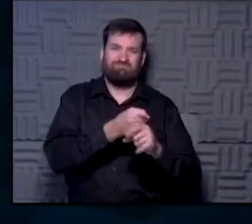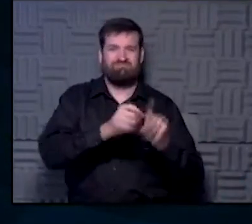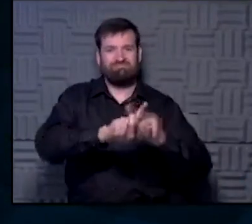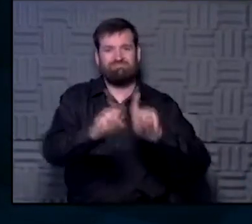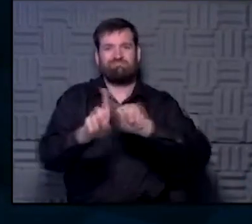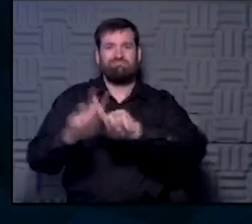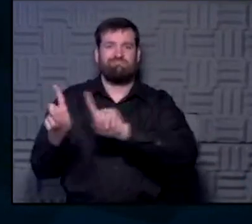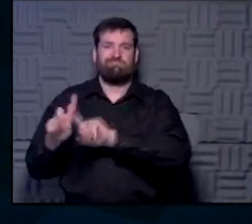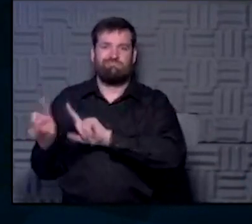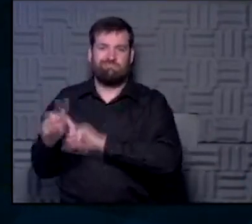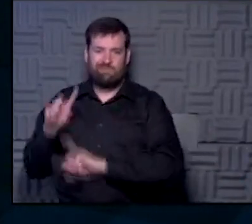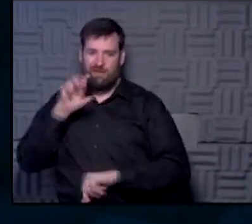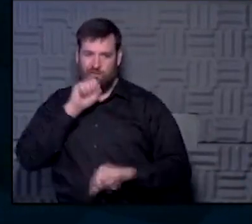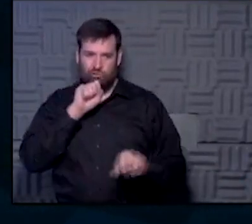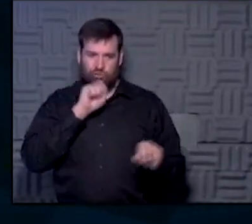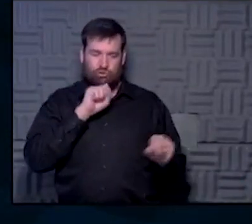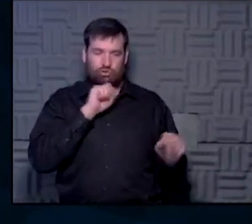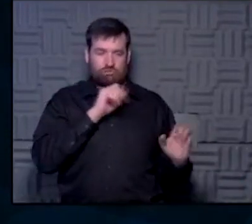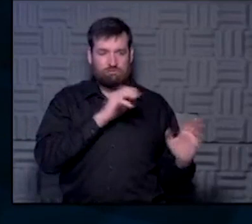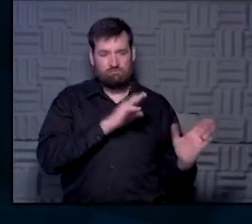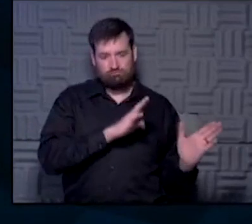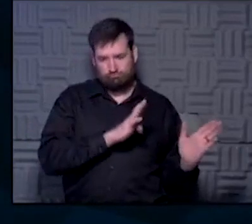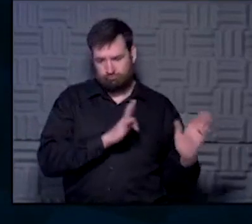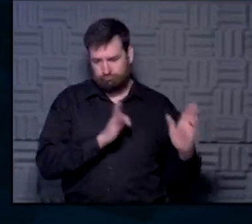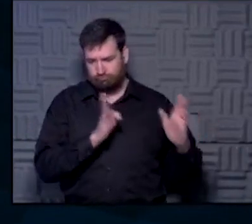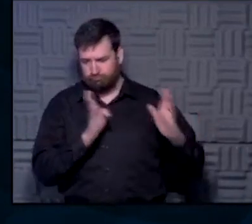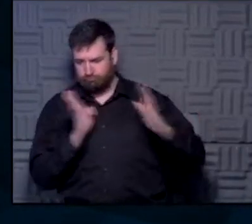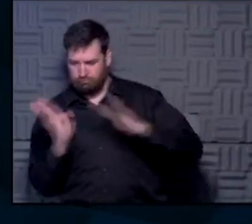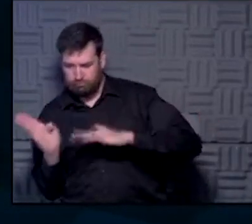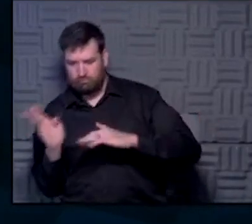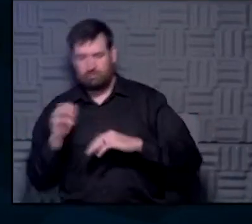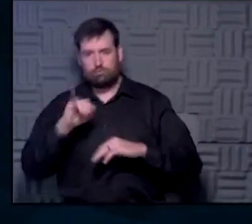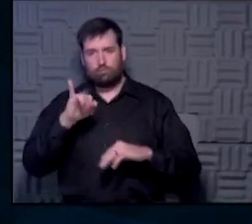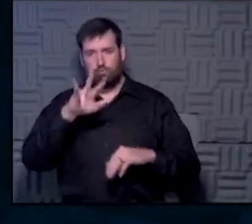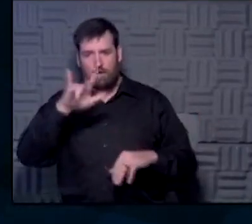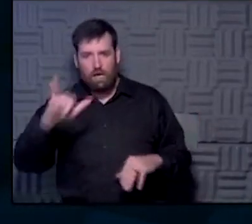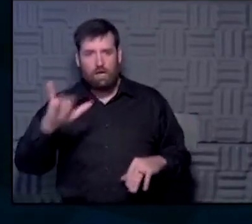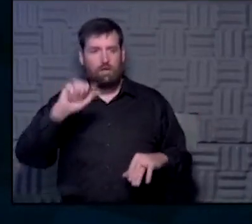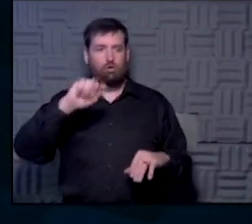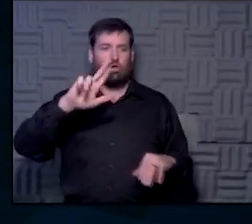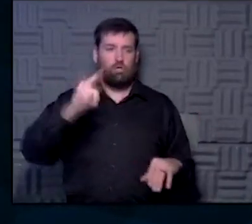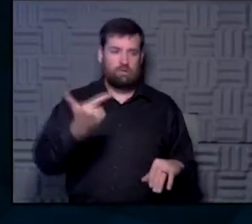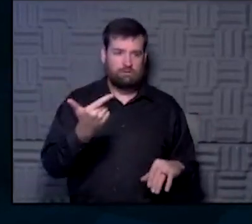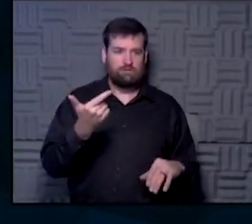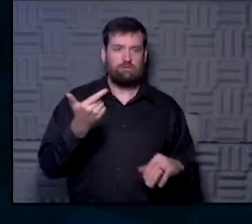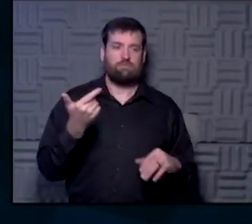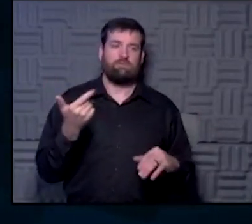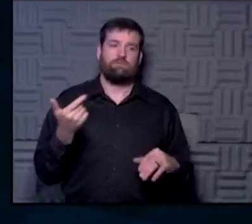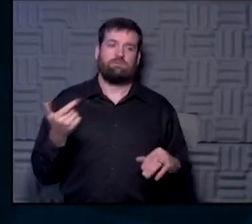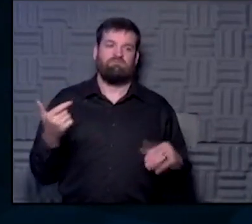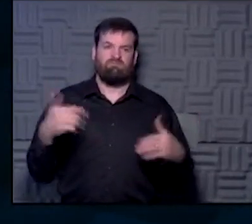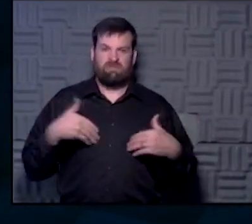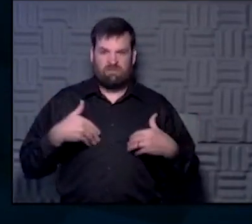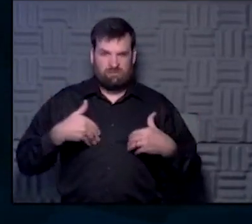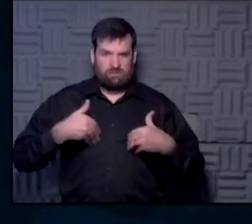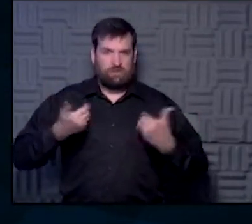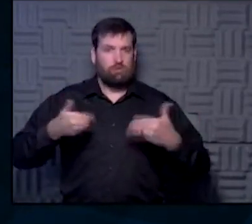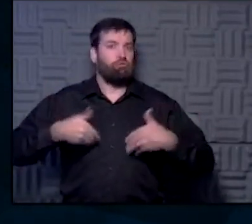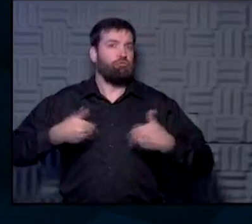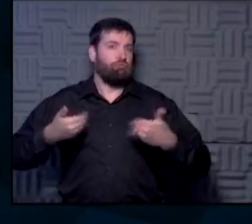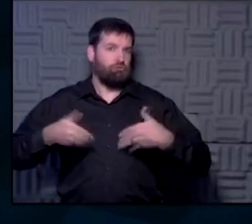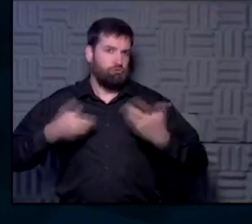age groups. You can see as we shift to the right and get closer to July and August, there are a little bit more of those younger deaths showing